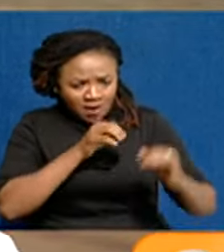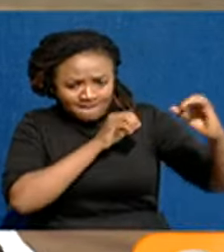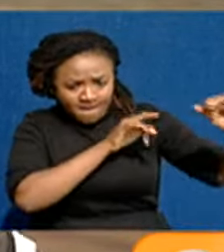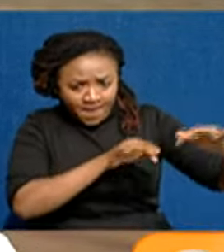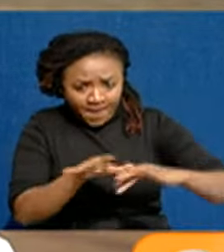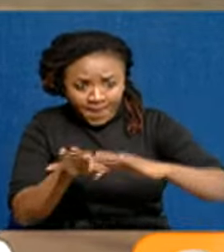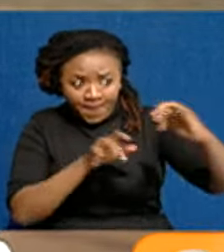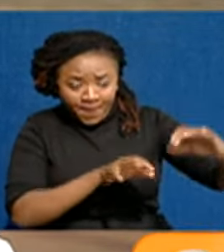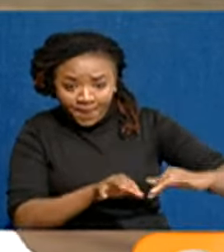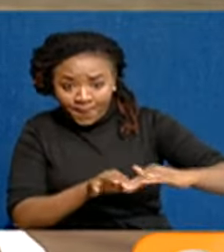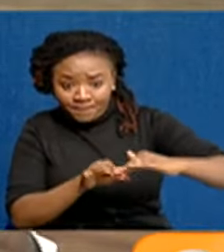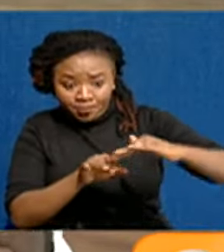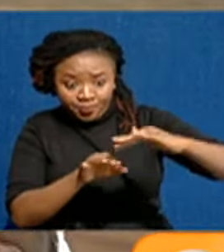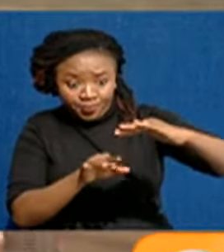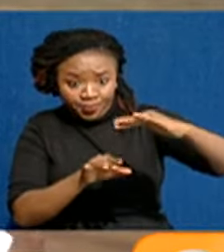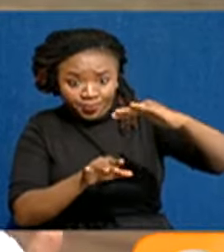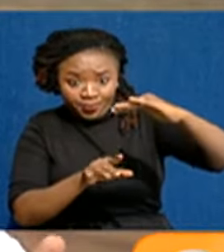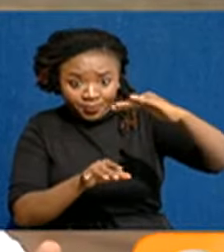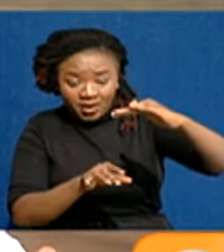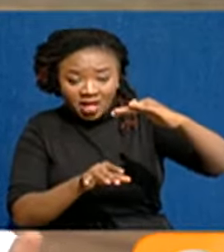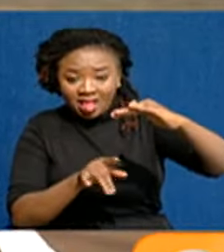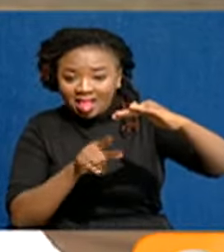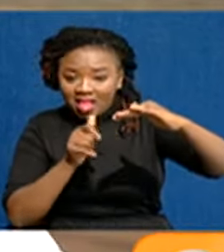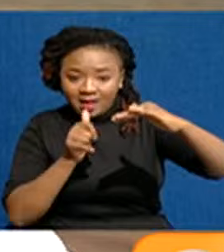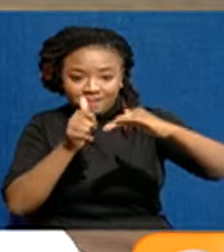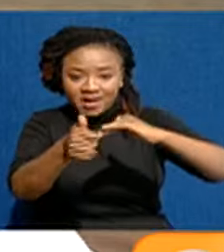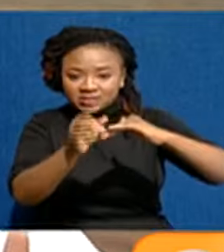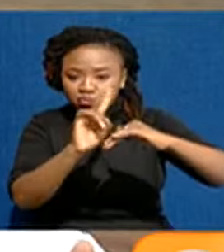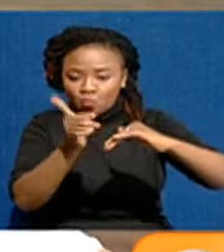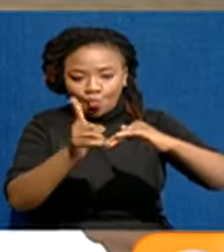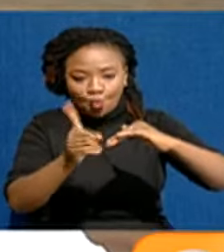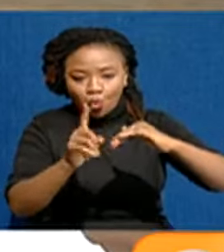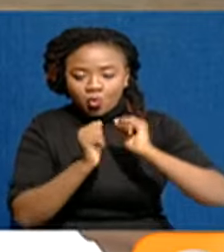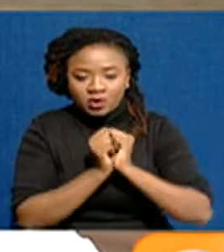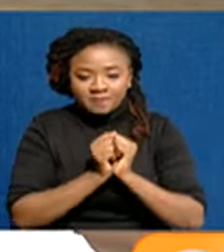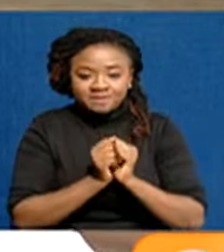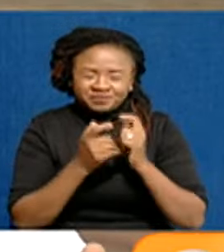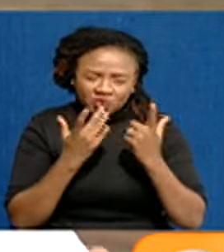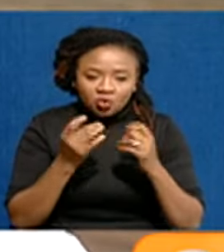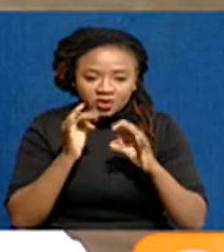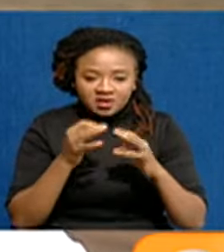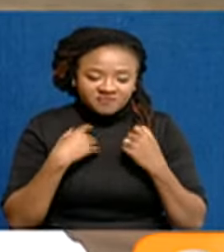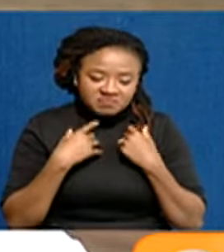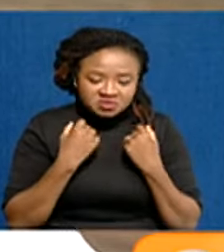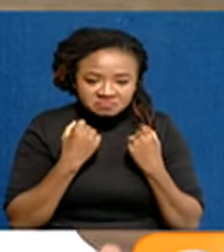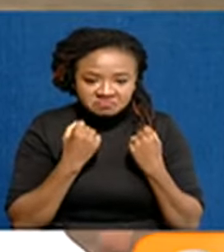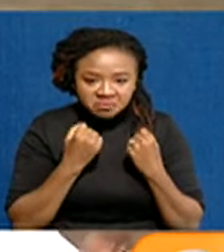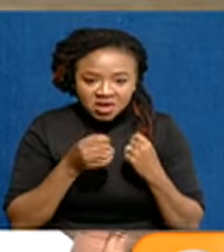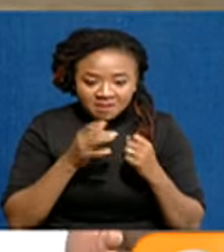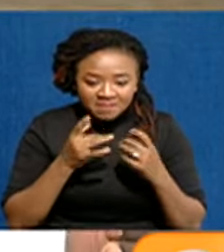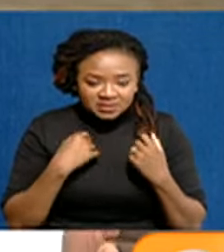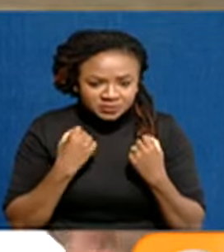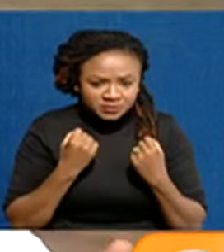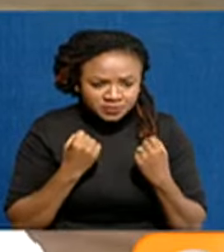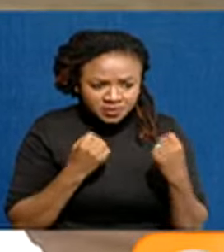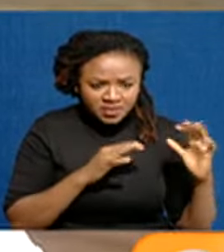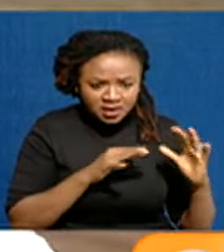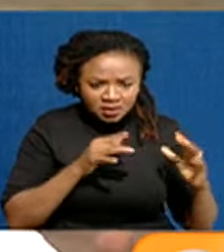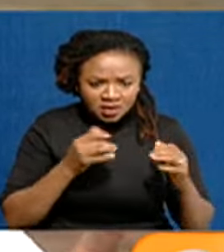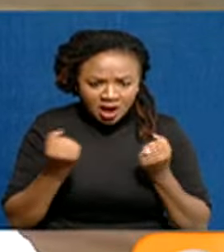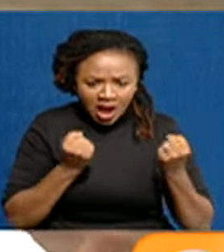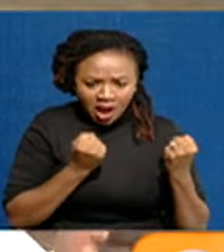and you feel the pace is okay, the water is not a lot, yeah, you're not being moved off the road, just keep driving, but keep being very